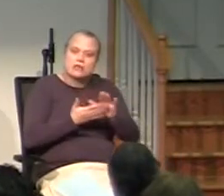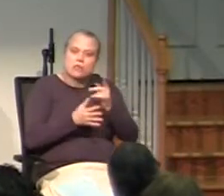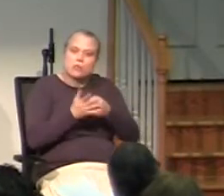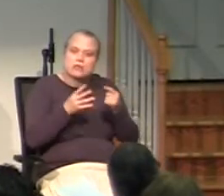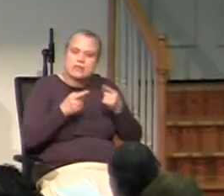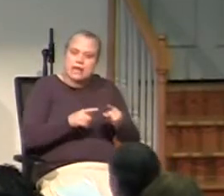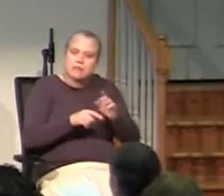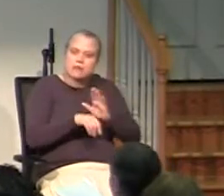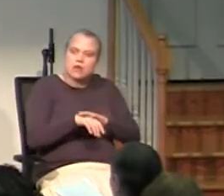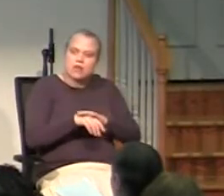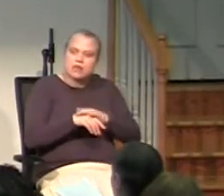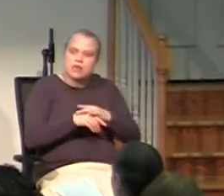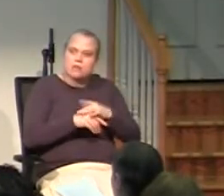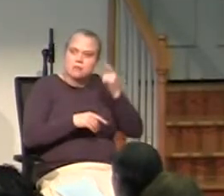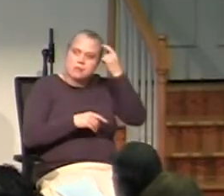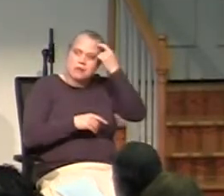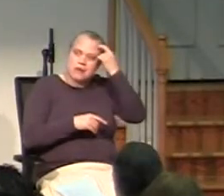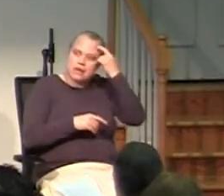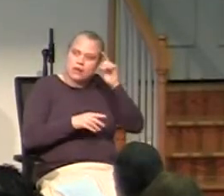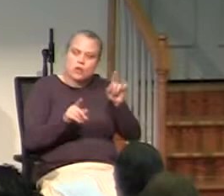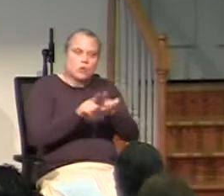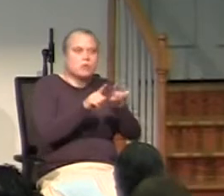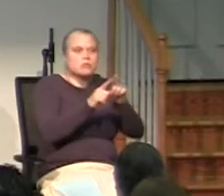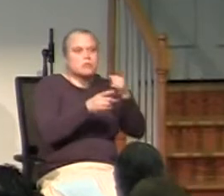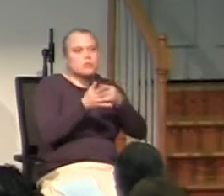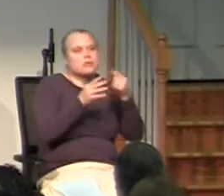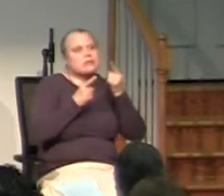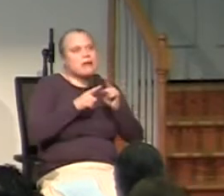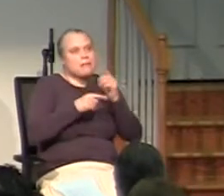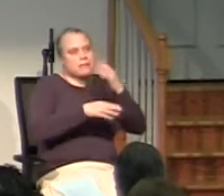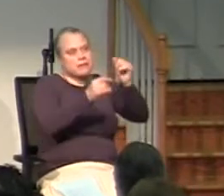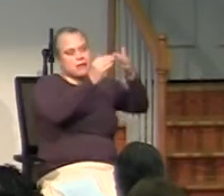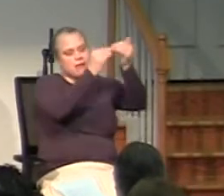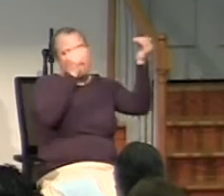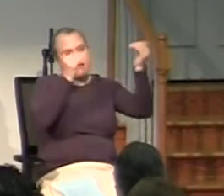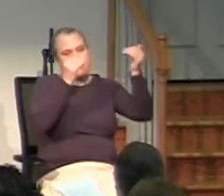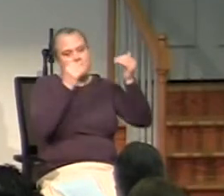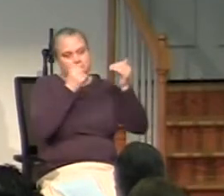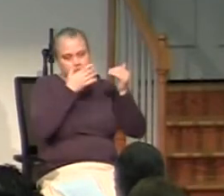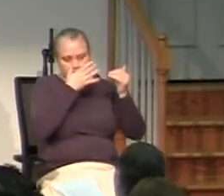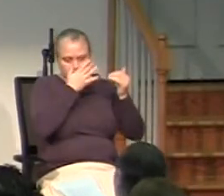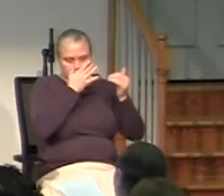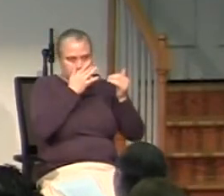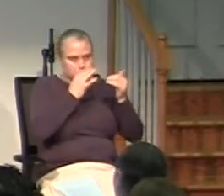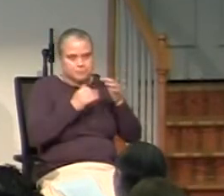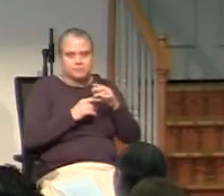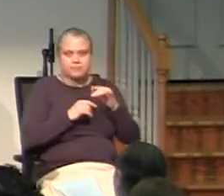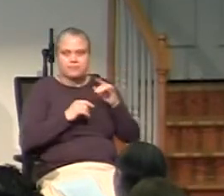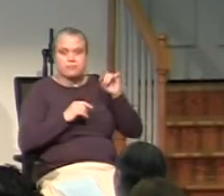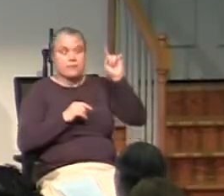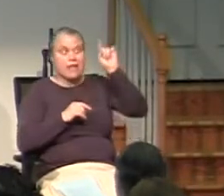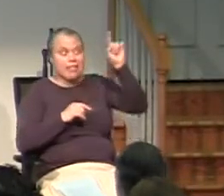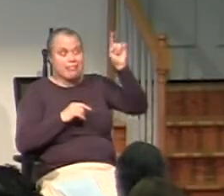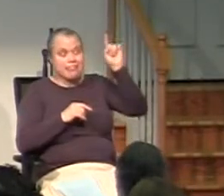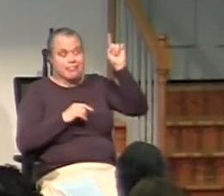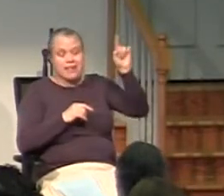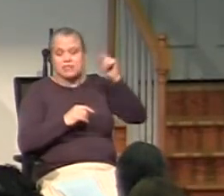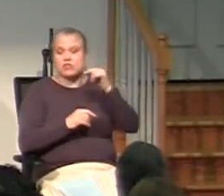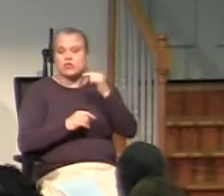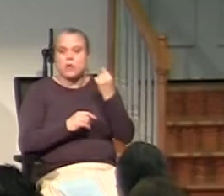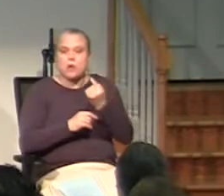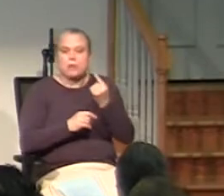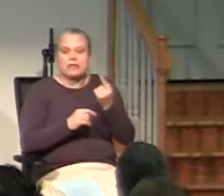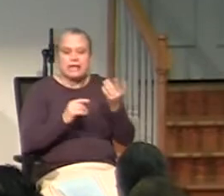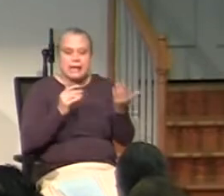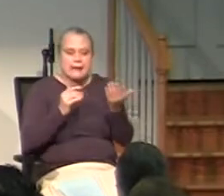in the brain as well as the record in heaven. The record in heaven is simply a mirror of what's going on